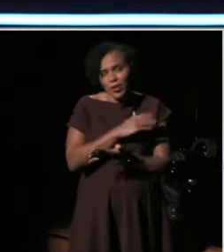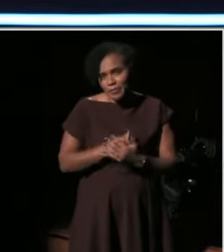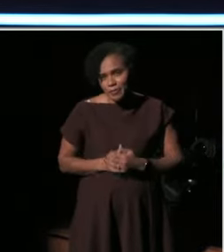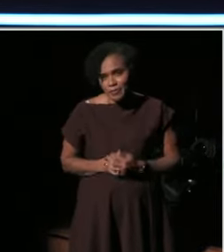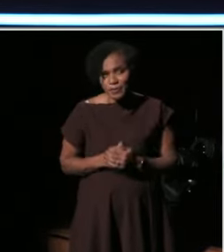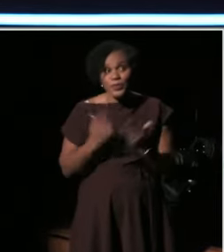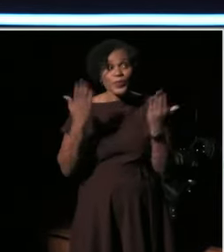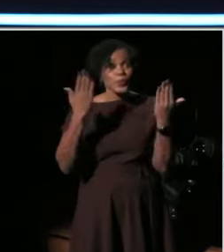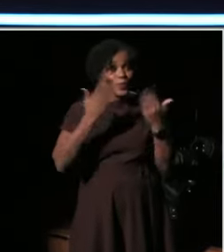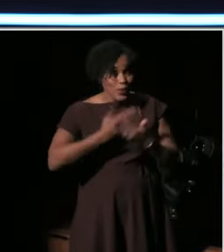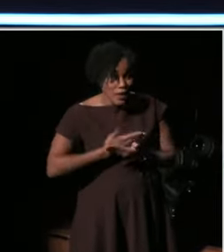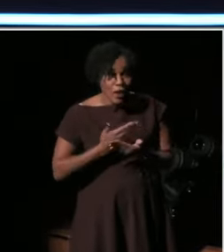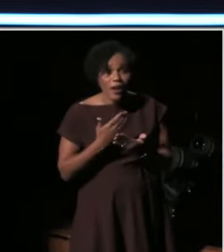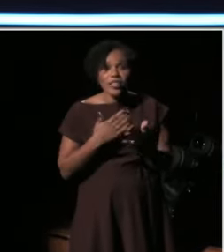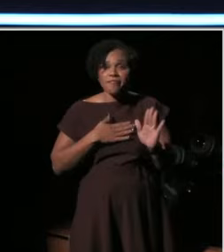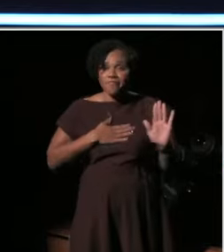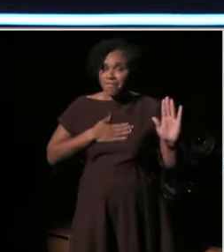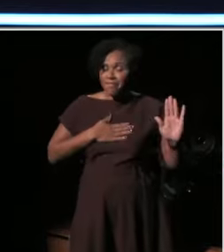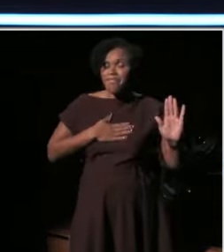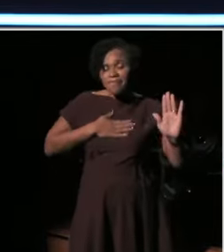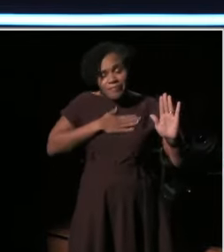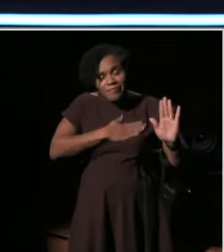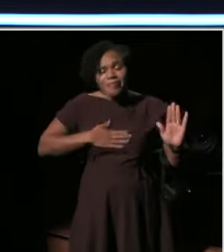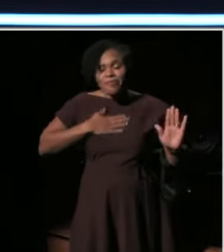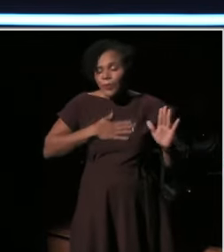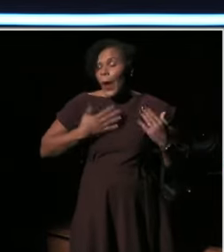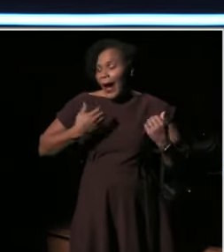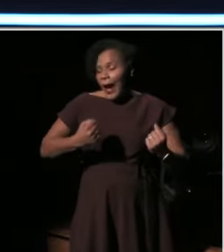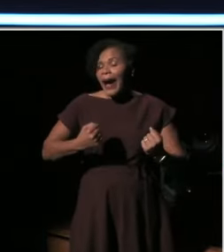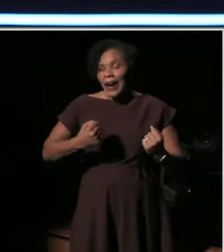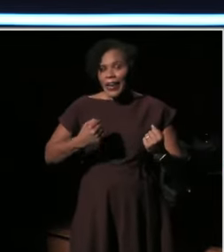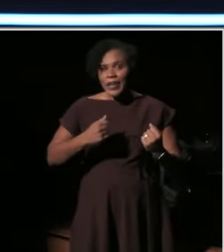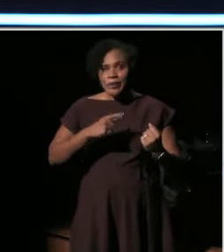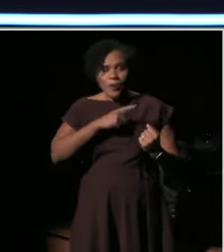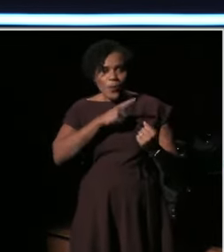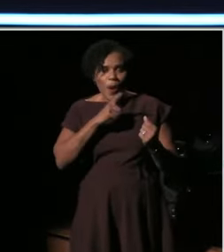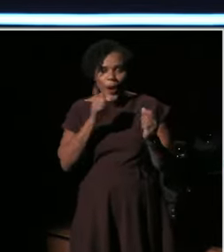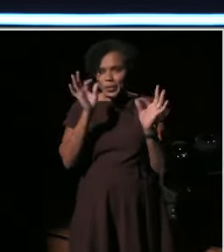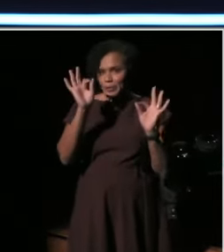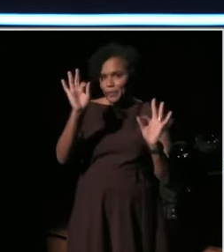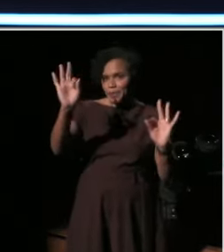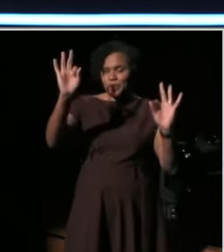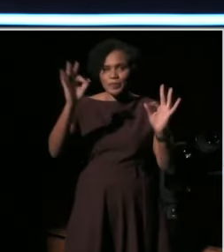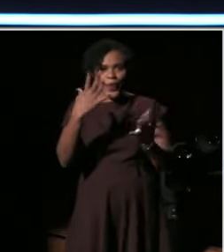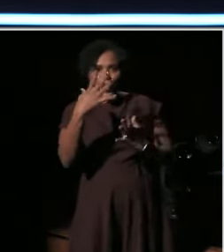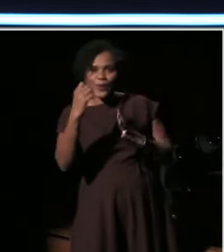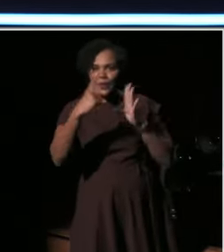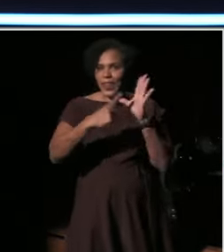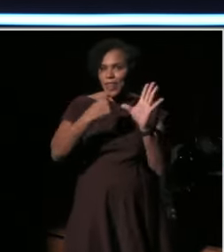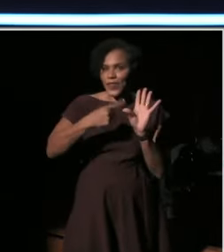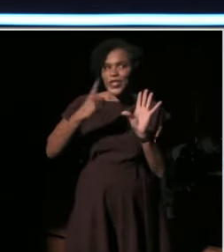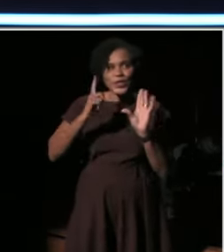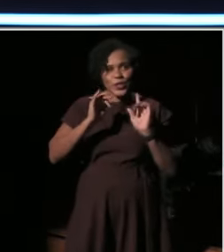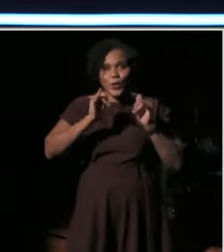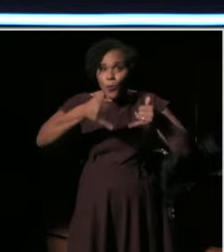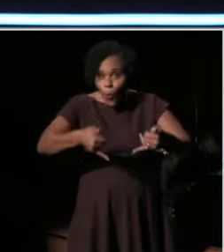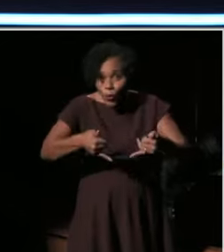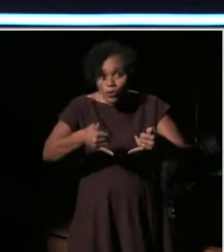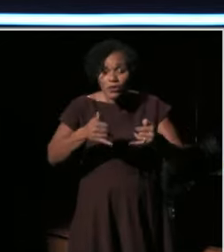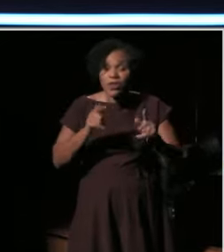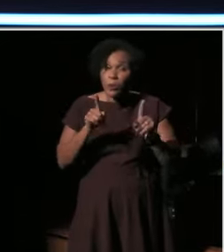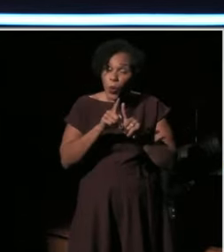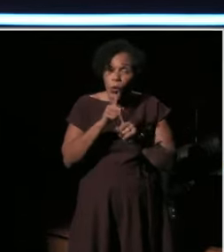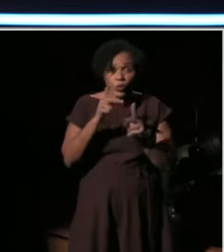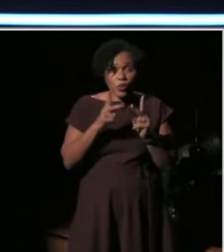So tonight, I have to confess to feeling rather emotional, not just because it's our special 50th anniversary awards, but because we're saying